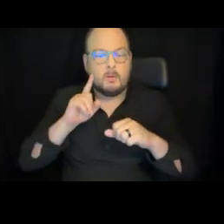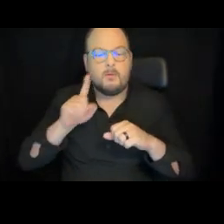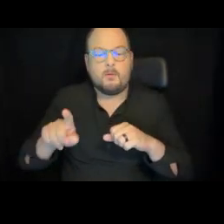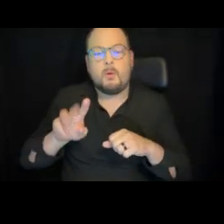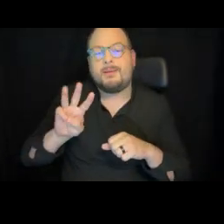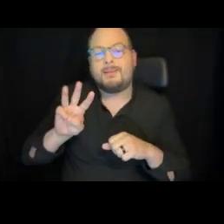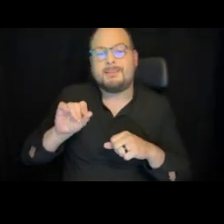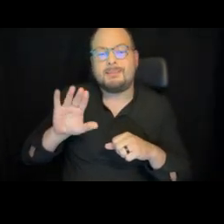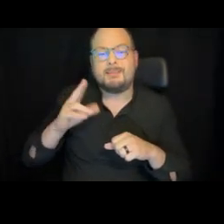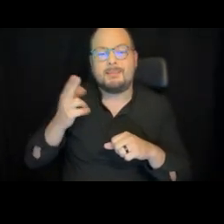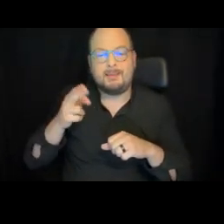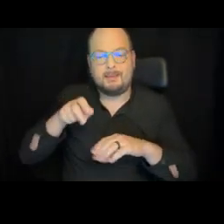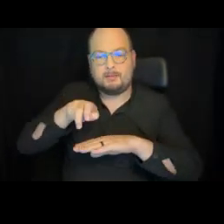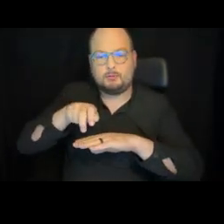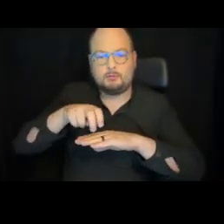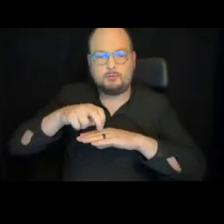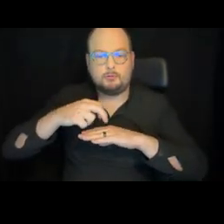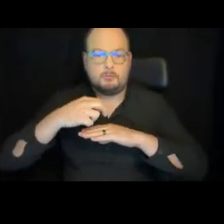space.